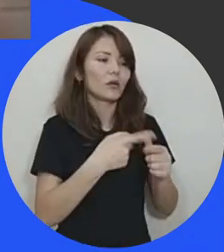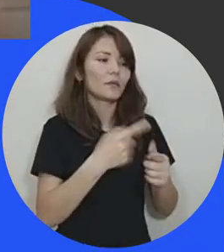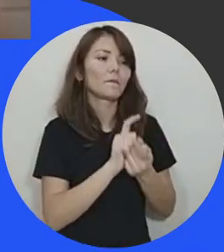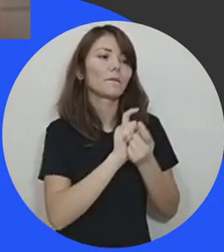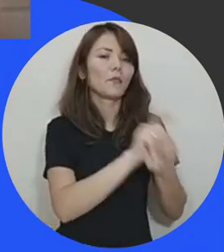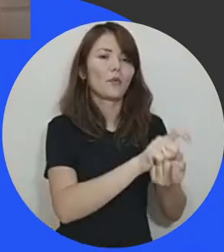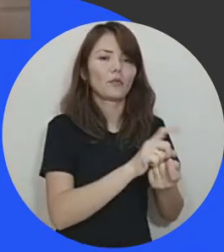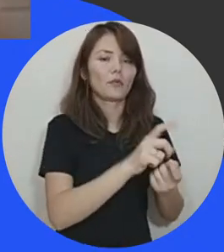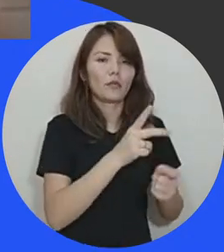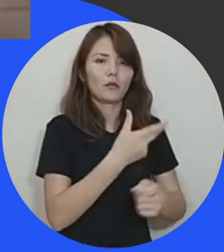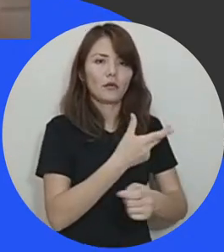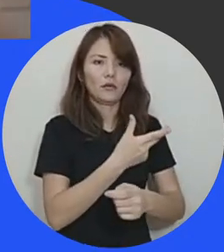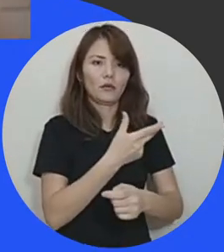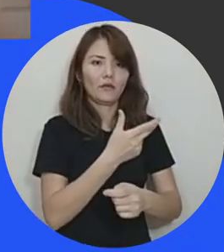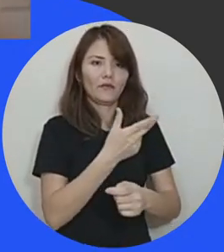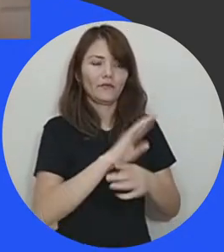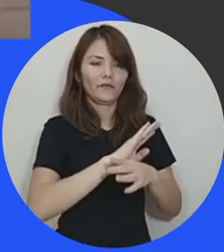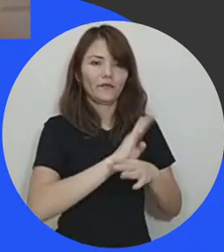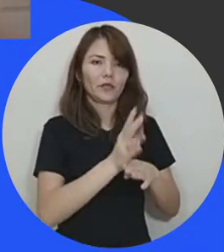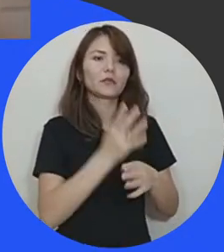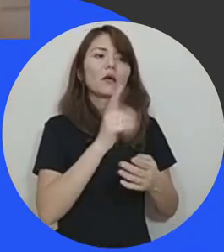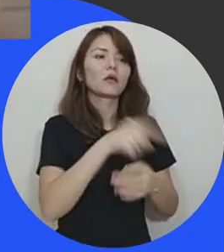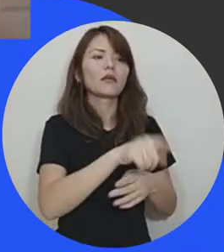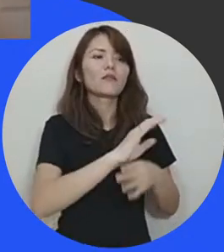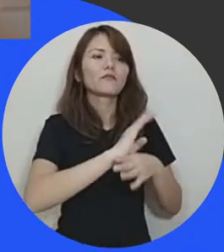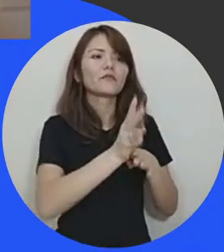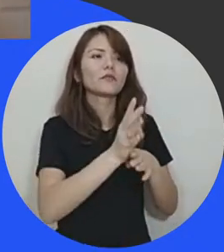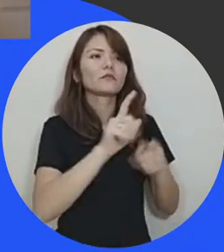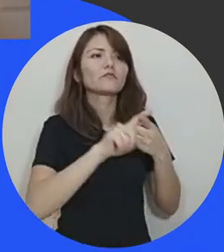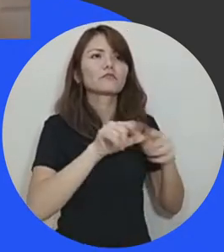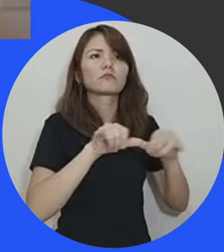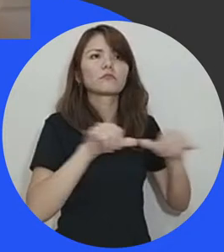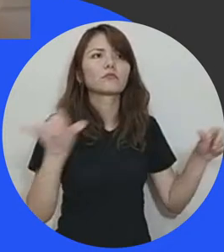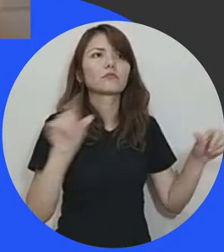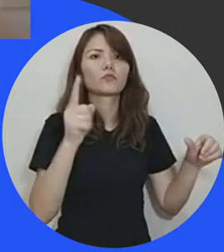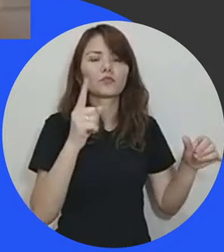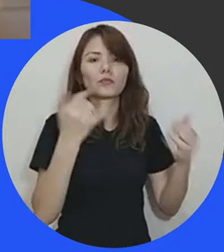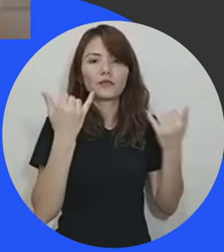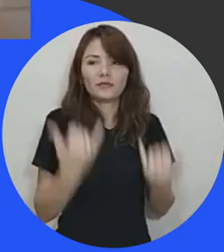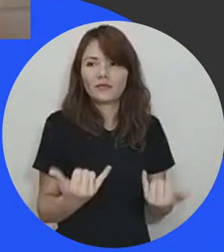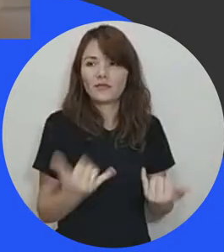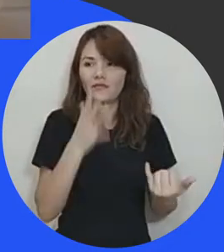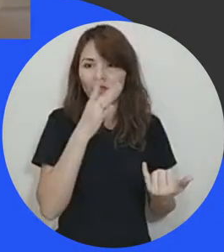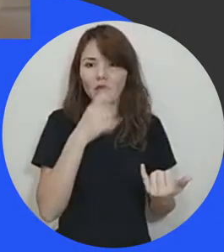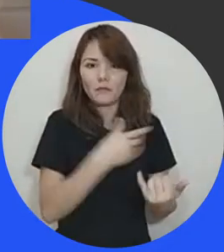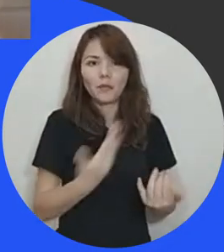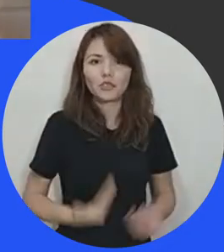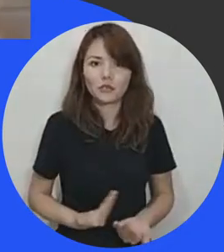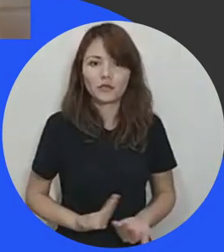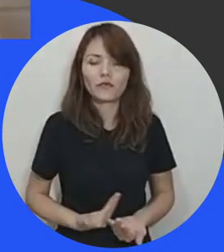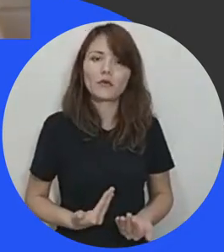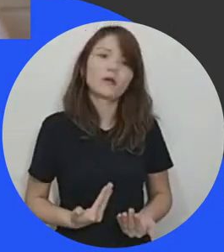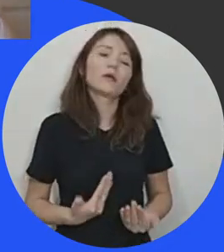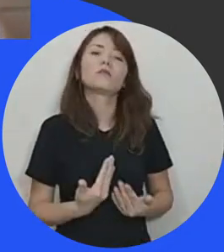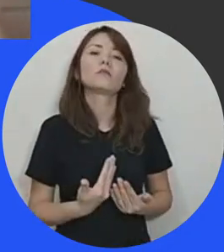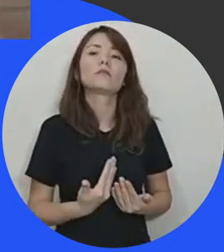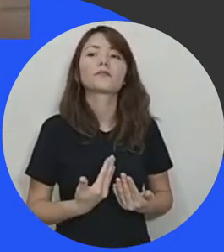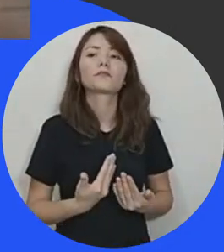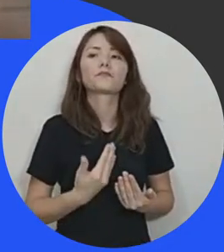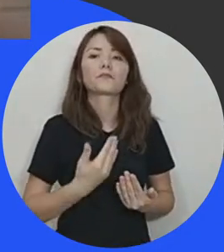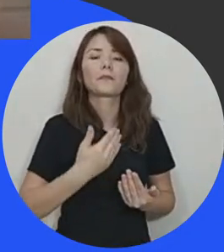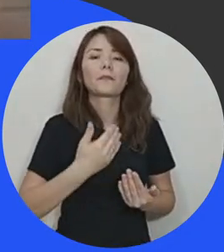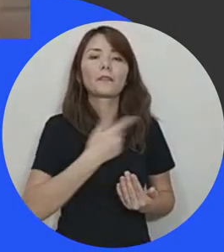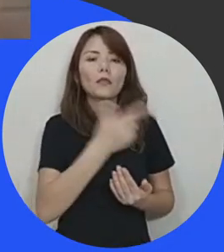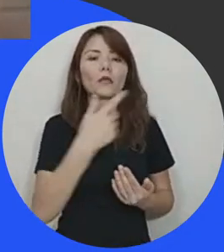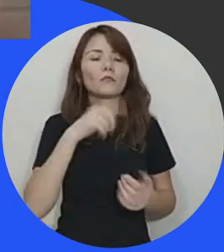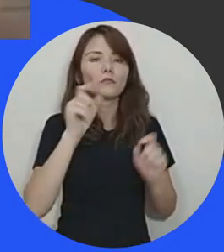the amount of technology in the world. For example, we now have the artificial intelligence, machine learning, and all this stuff. Do